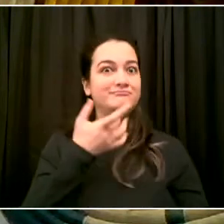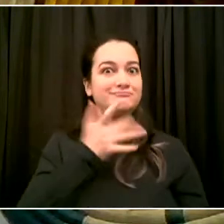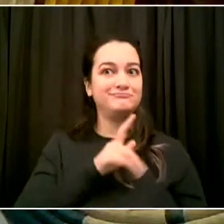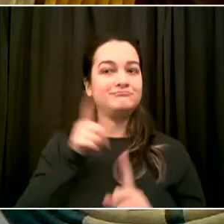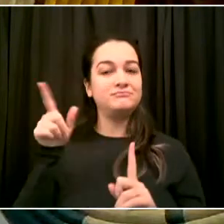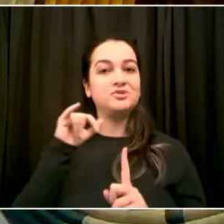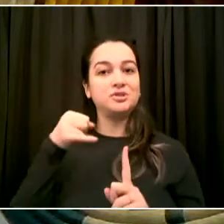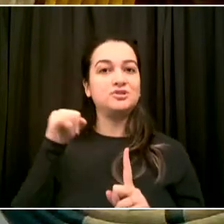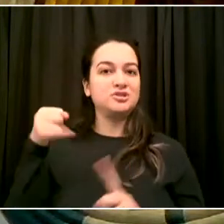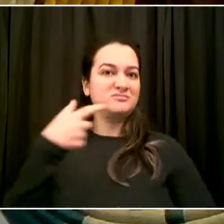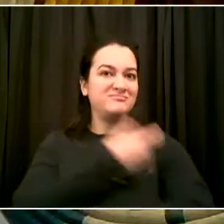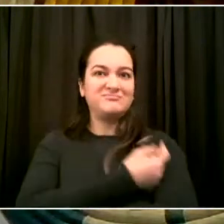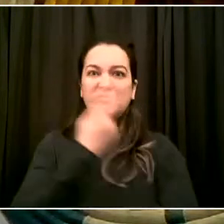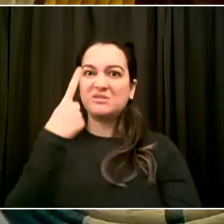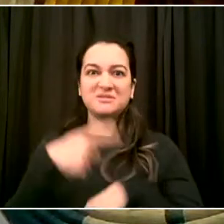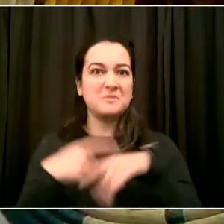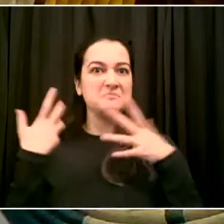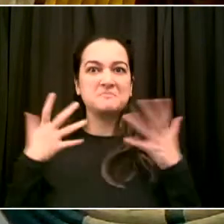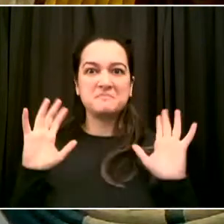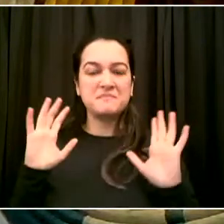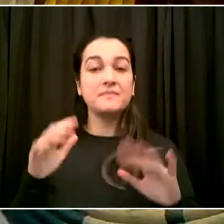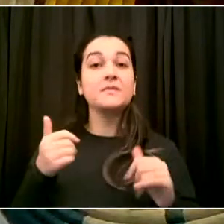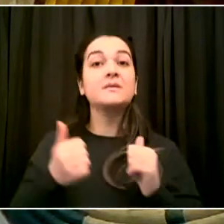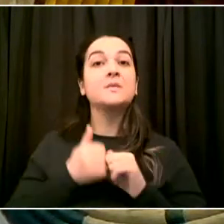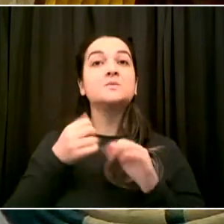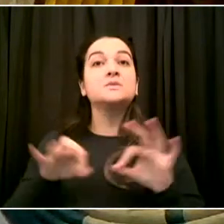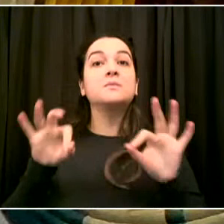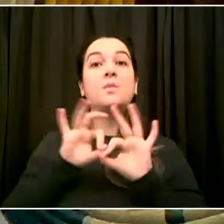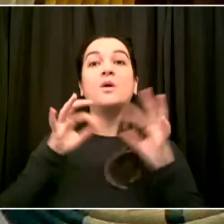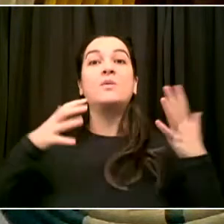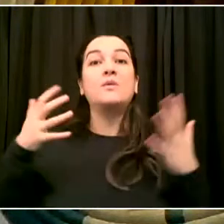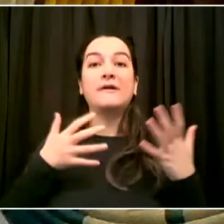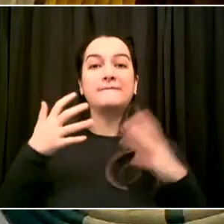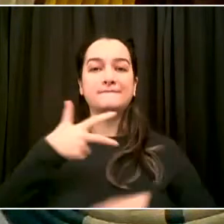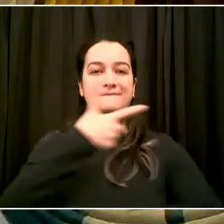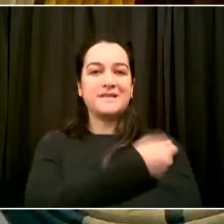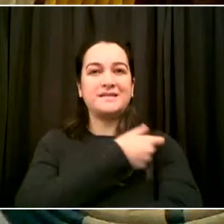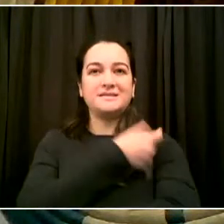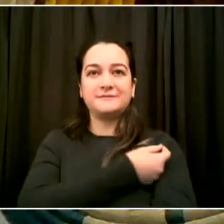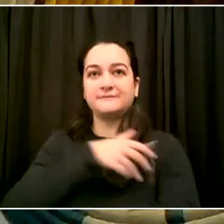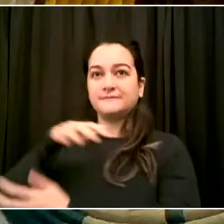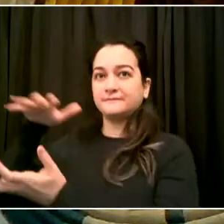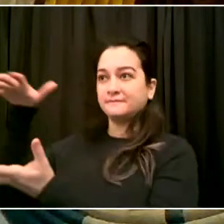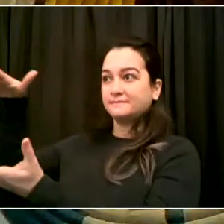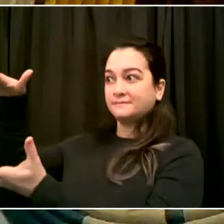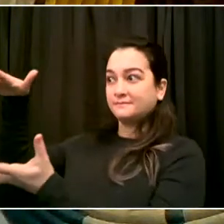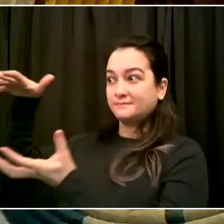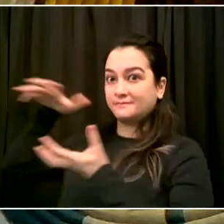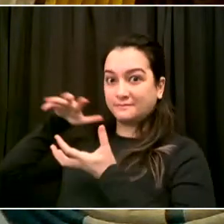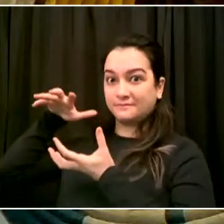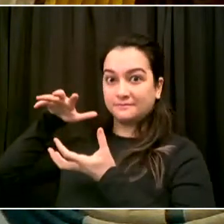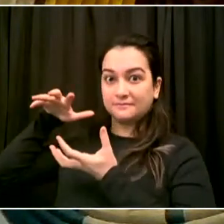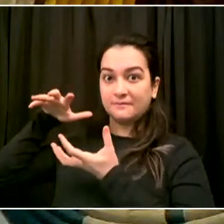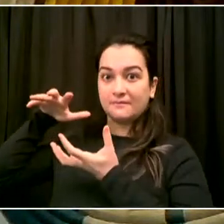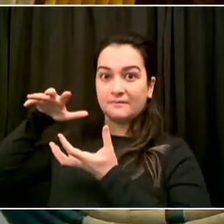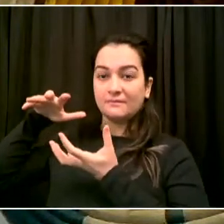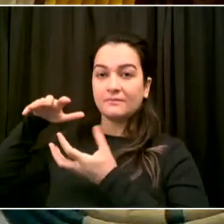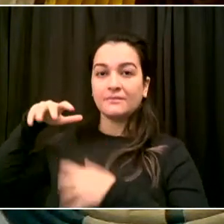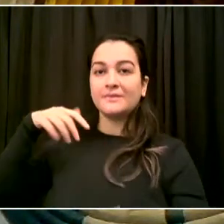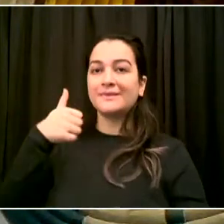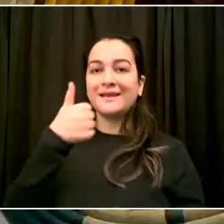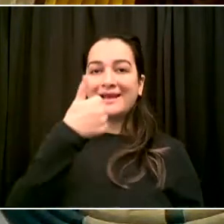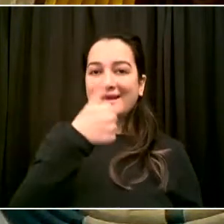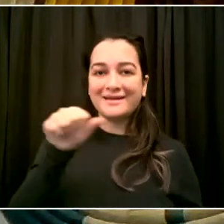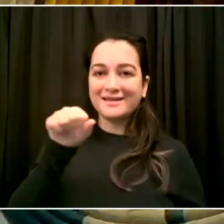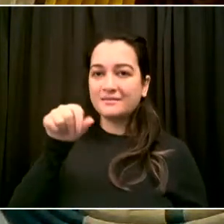government and then, of course, by the manufacturers themselves. So, we're still learning what the allocations are going to be because, as you know, the J&J vaccine is just